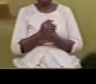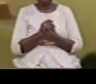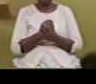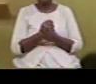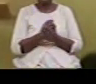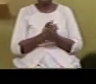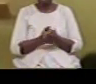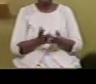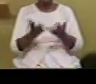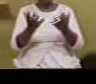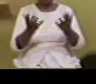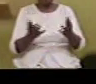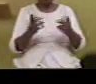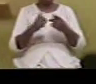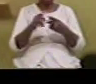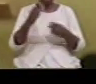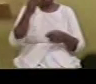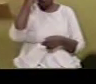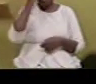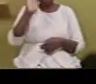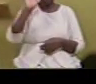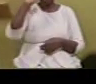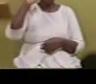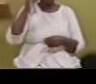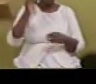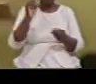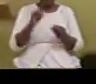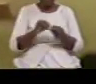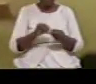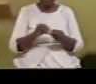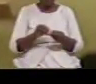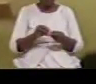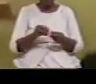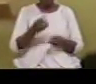Desire to know him more. Hunger and thirst